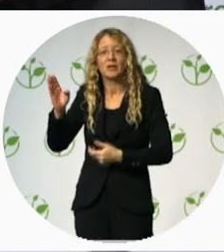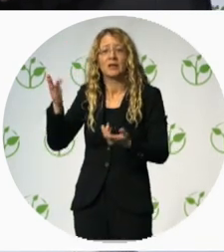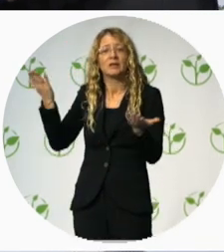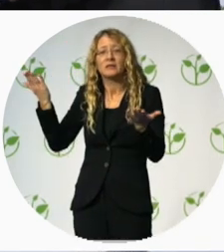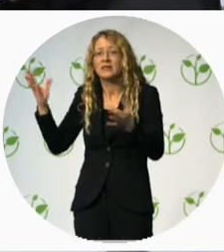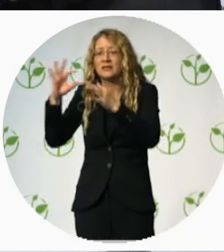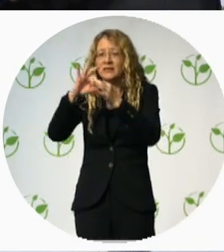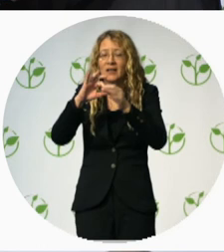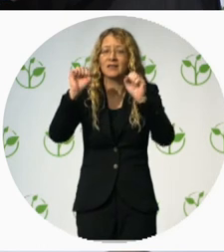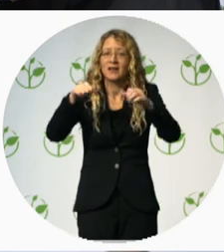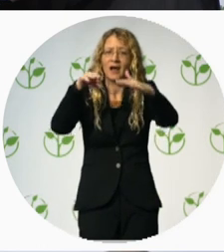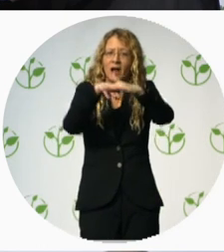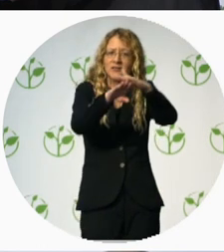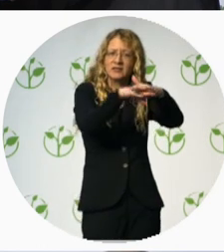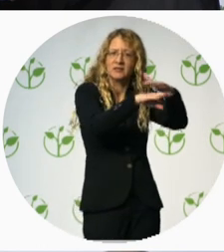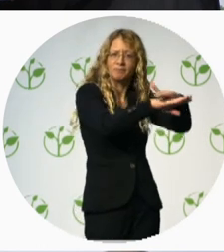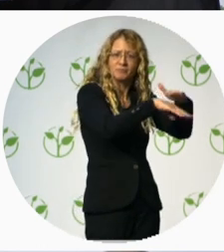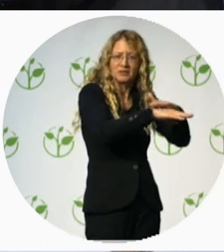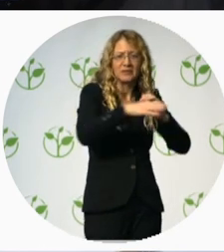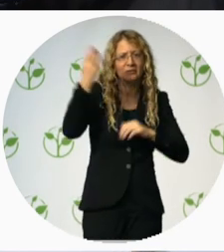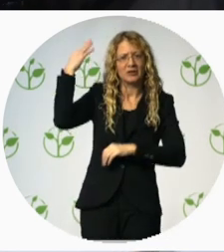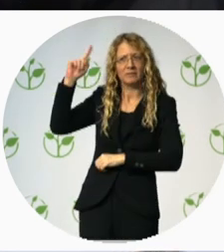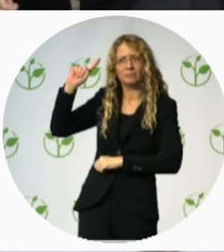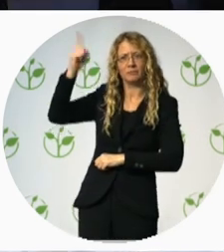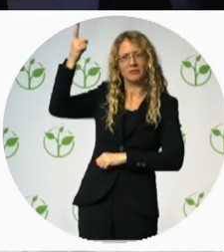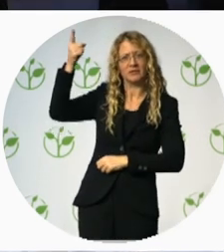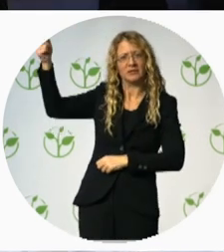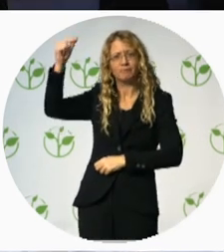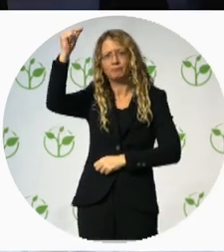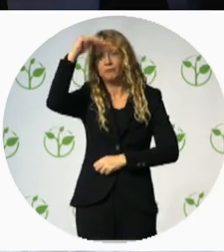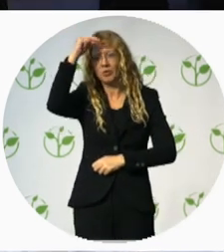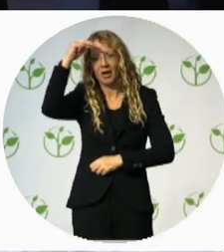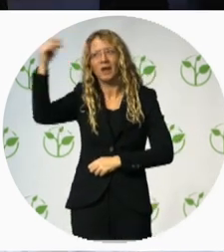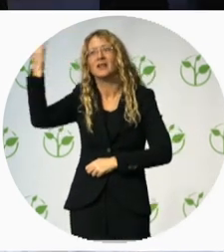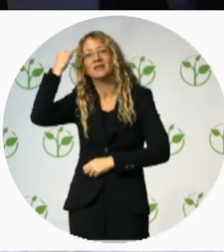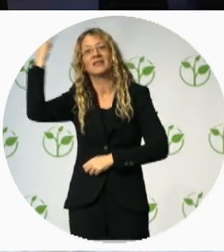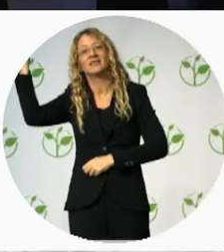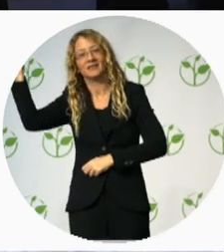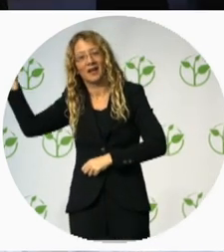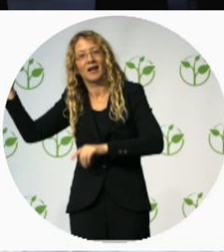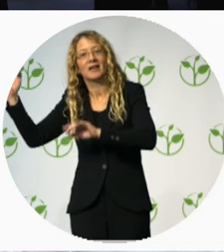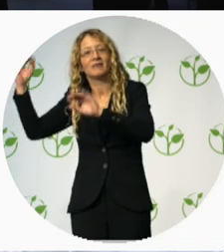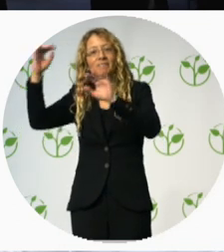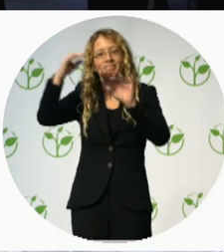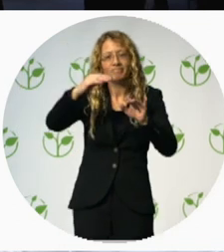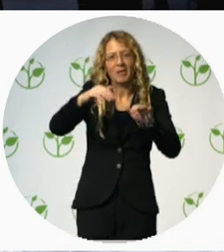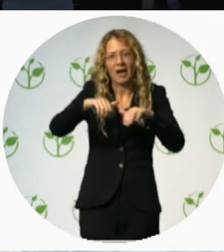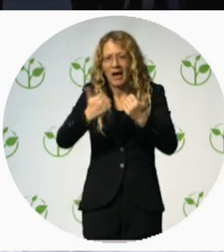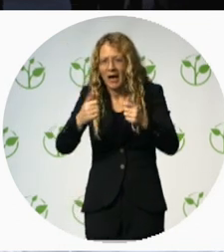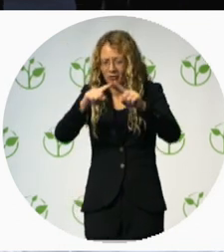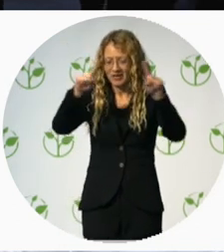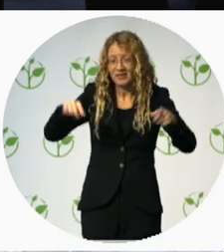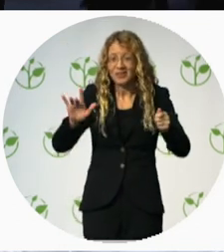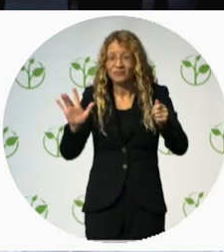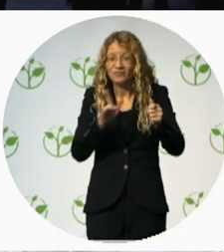free online database that lists the accessibility features of mobile phones, tablets, apps, smart TVs, and wearables.